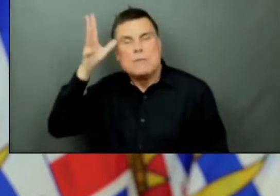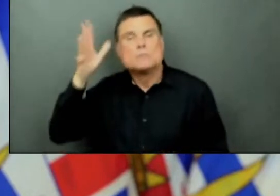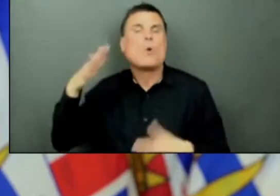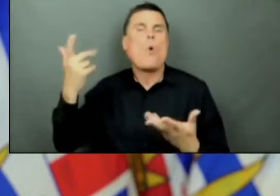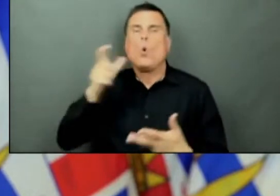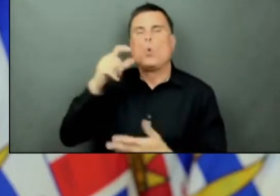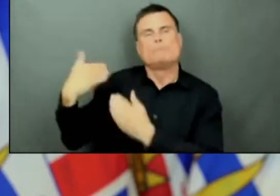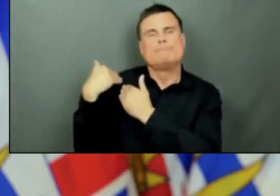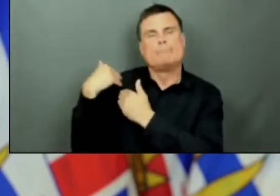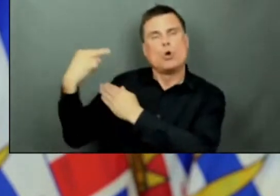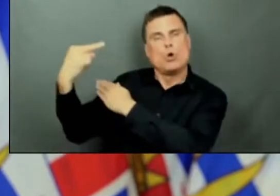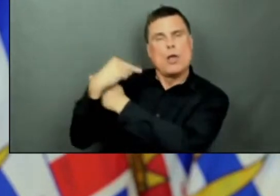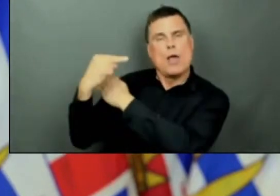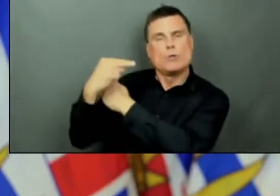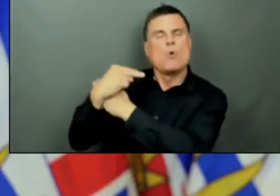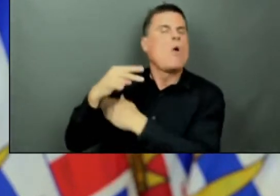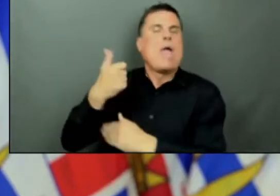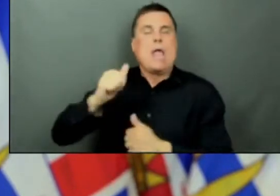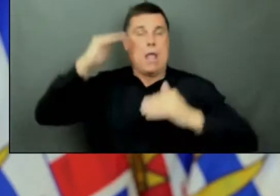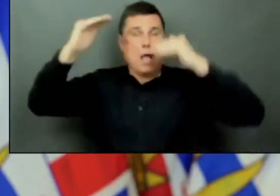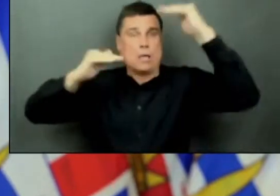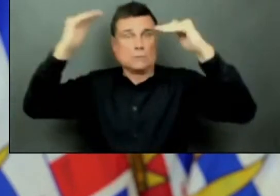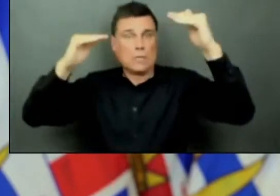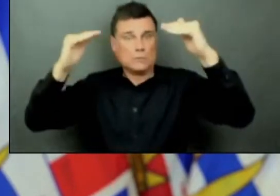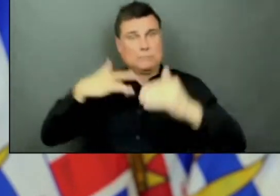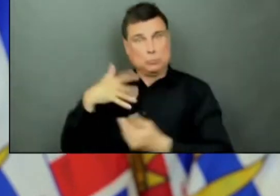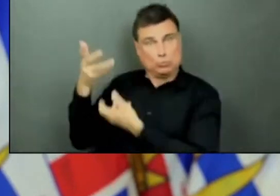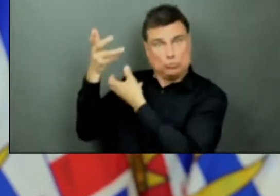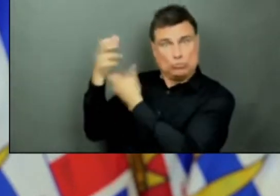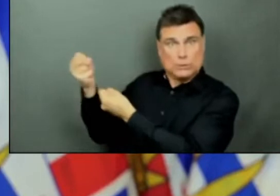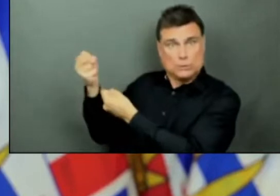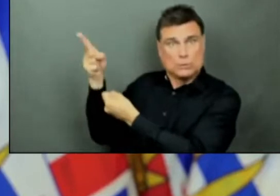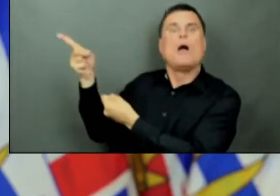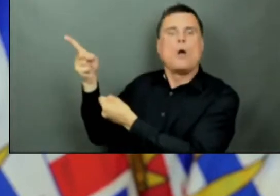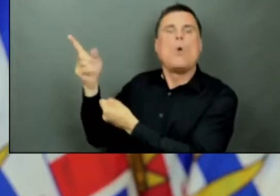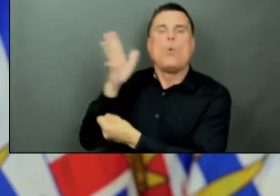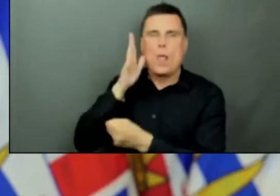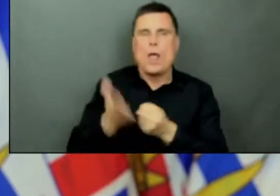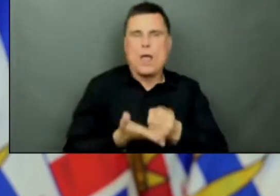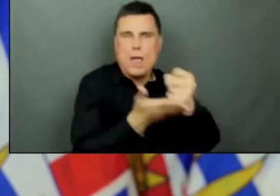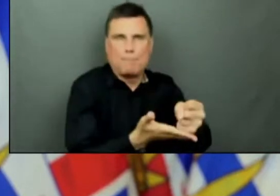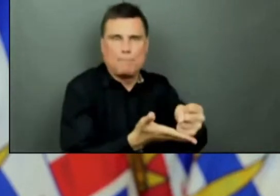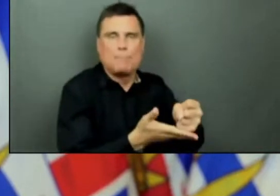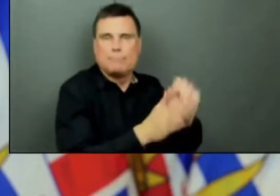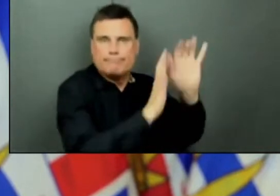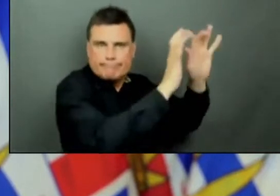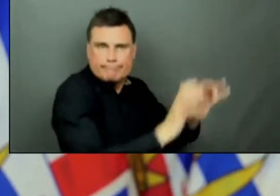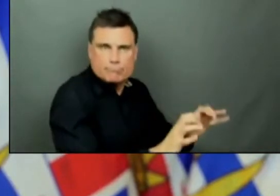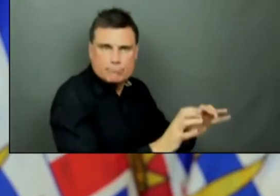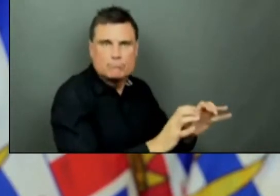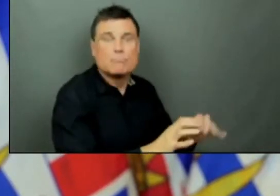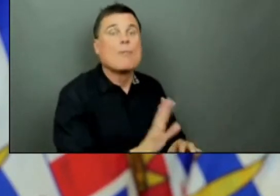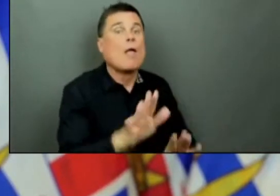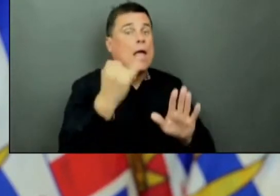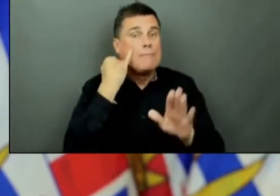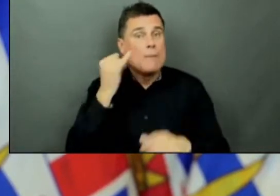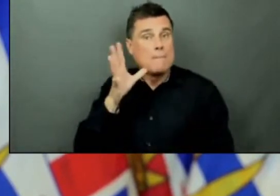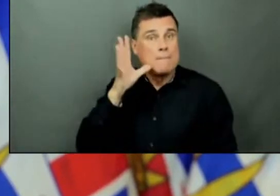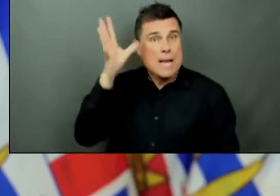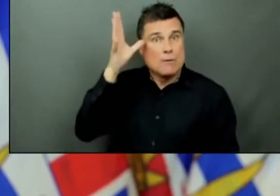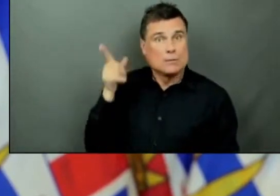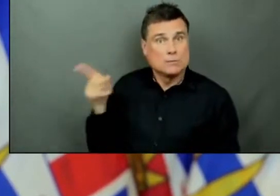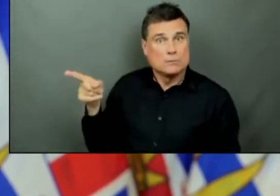appointment booked already, you can bring the youth 12 to 17 with you to that appointment. And that's one thing that we're going to